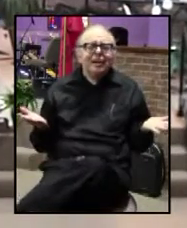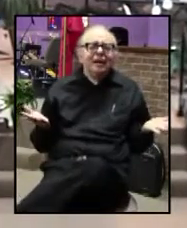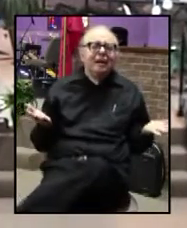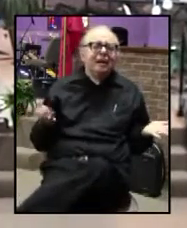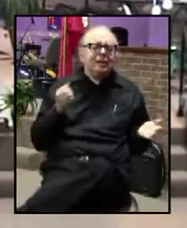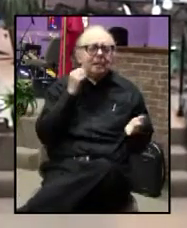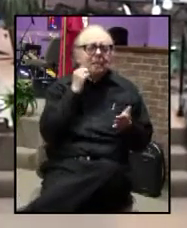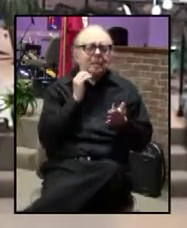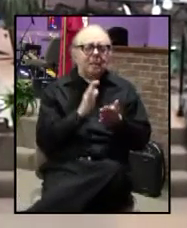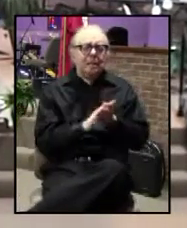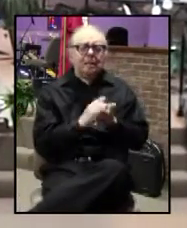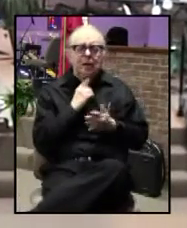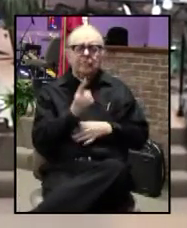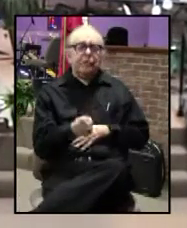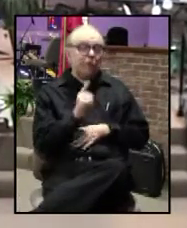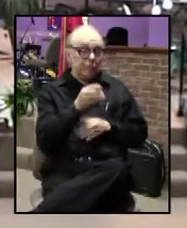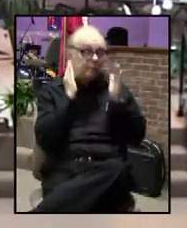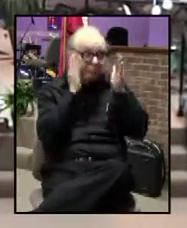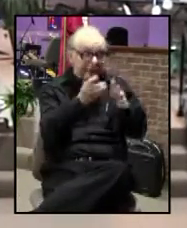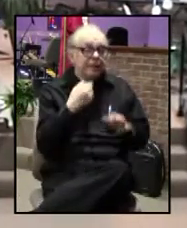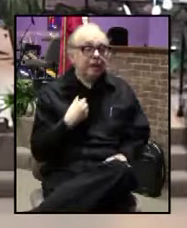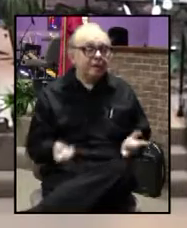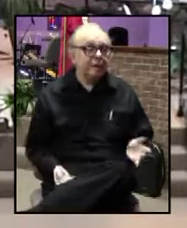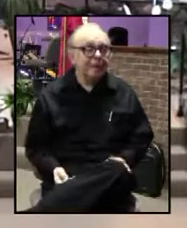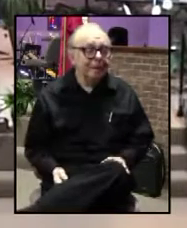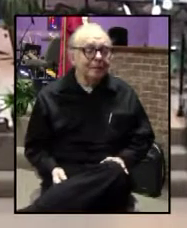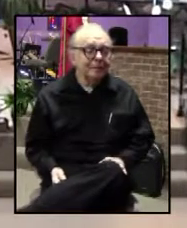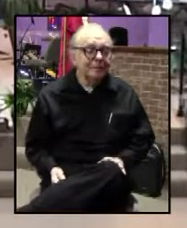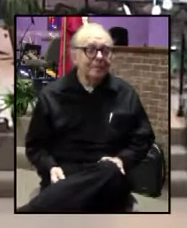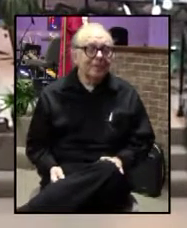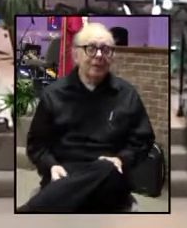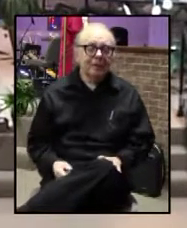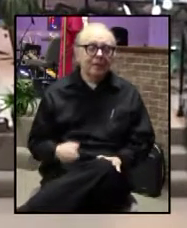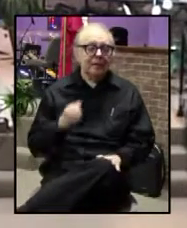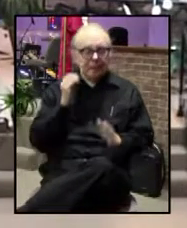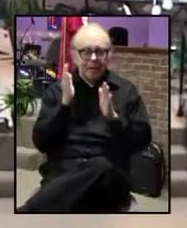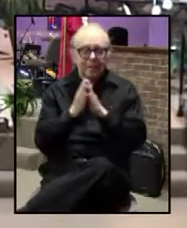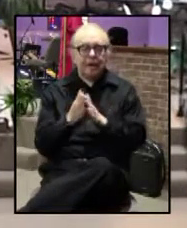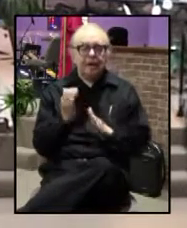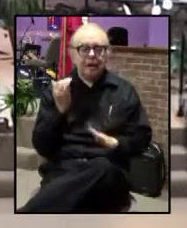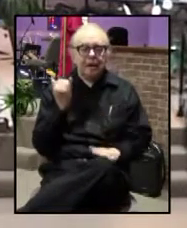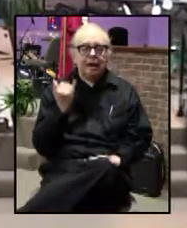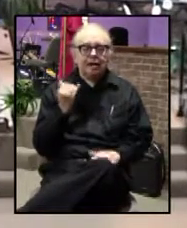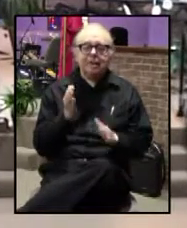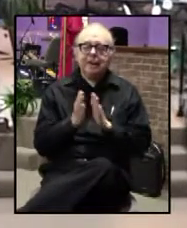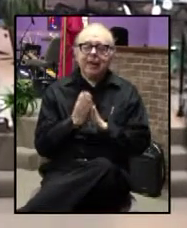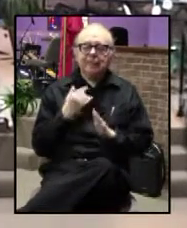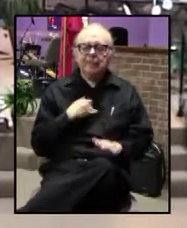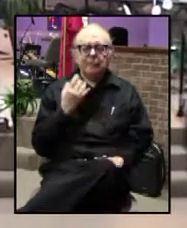And she generally will say, "Are you listening to me?" She didn't ask me, "Did I hear her?"